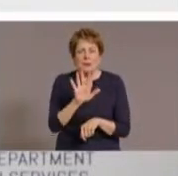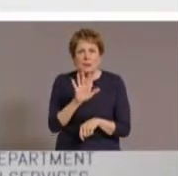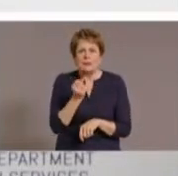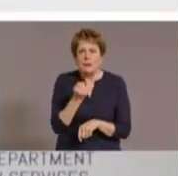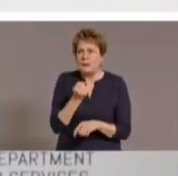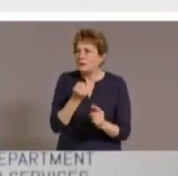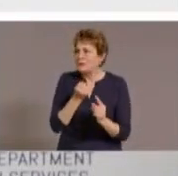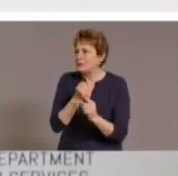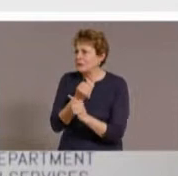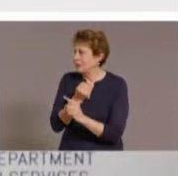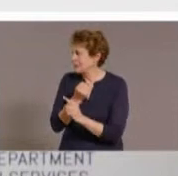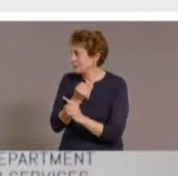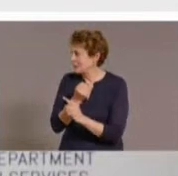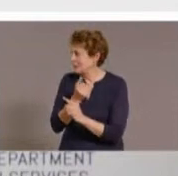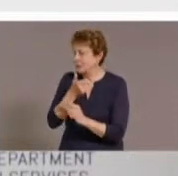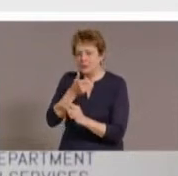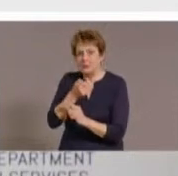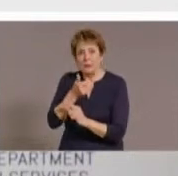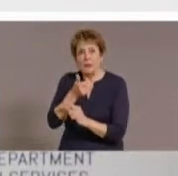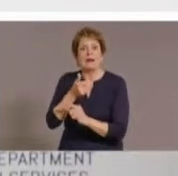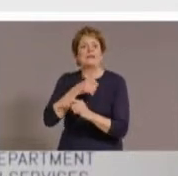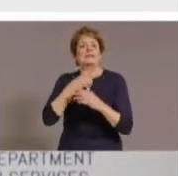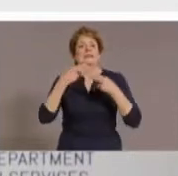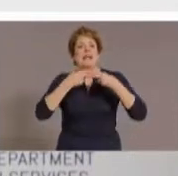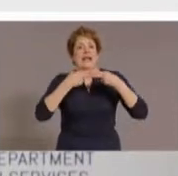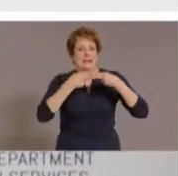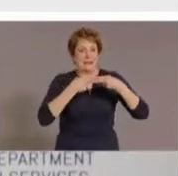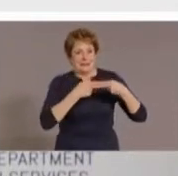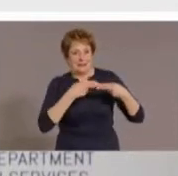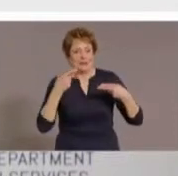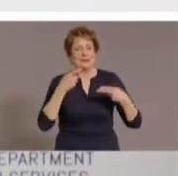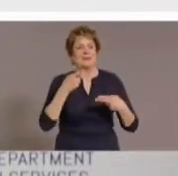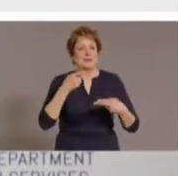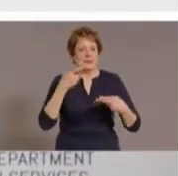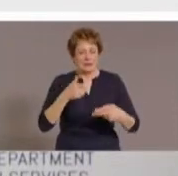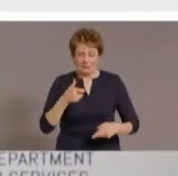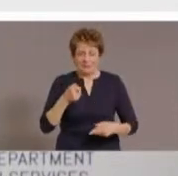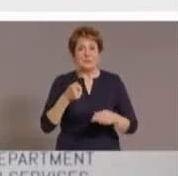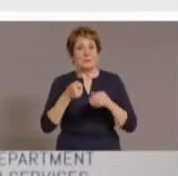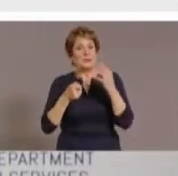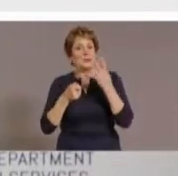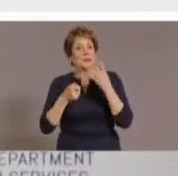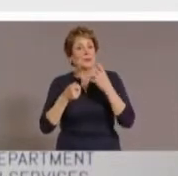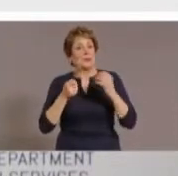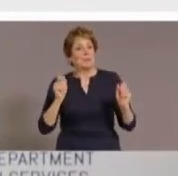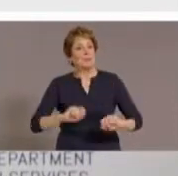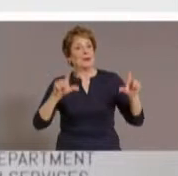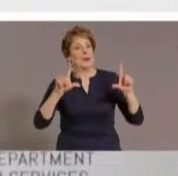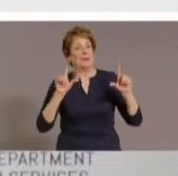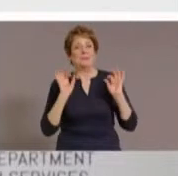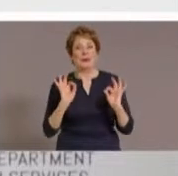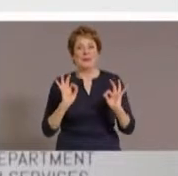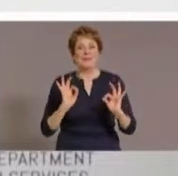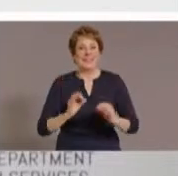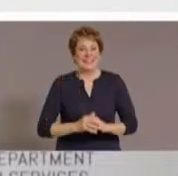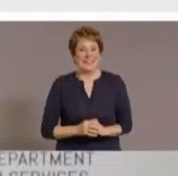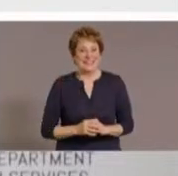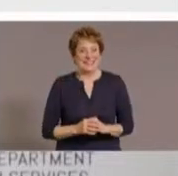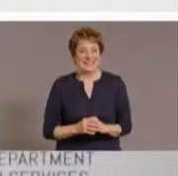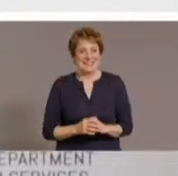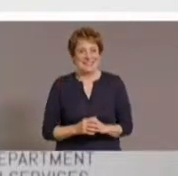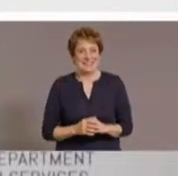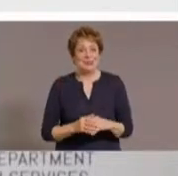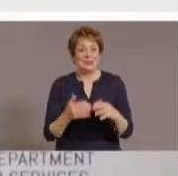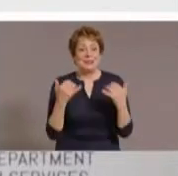Yeah, let's see. Okay, so apparently power, yes, power works. Thank you. All right, thanks, guys. So we'll start off with